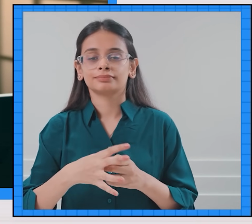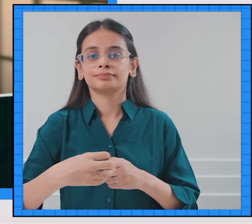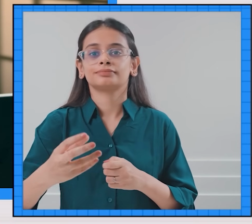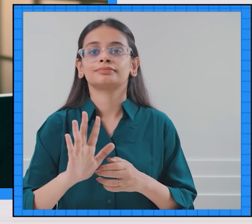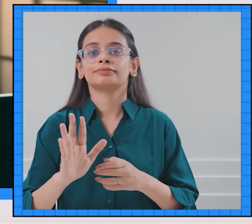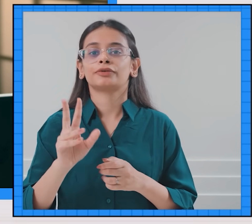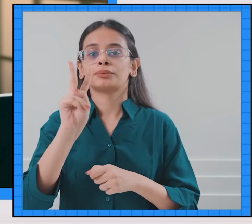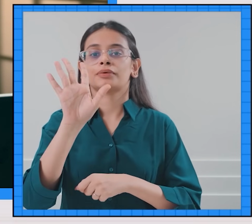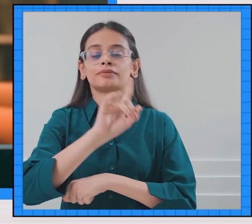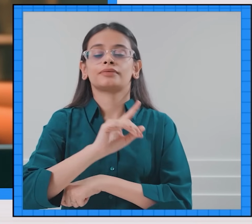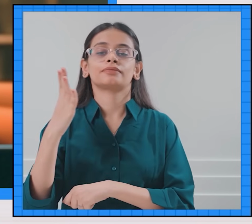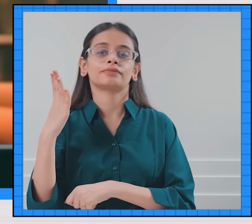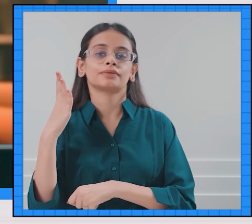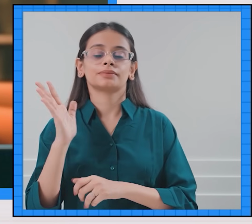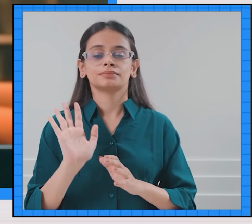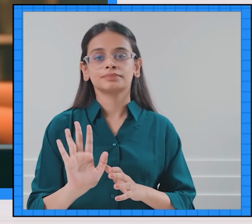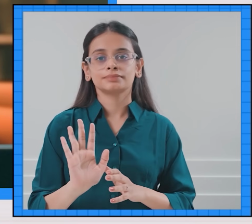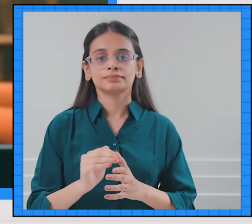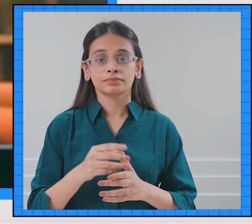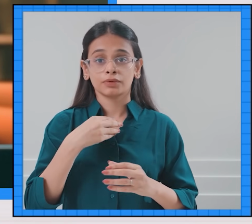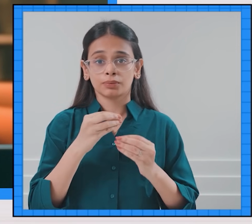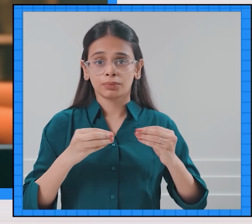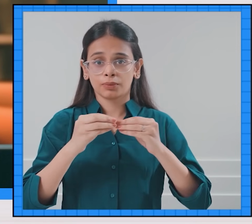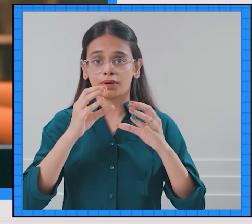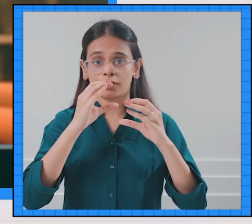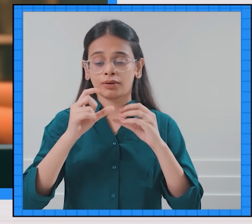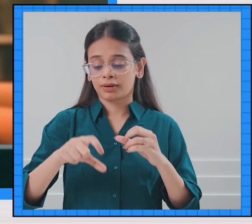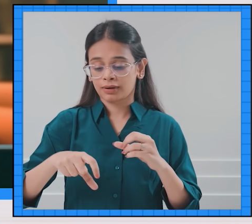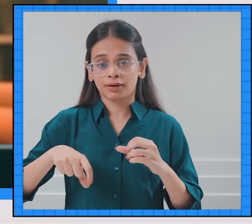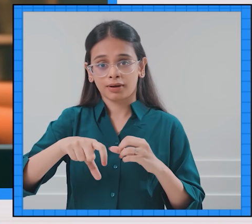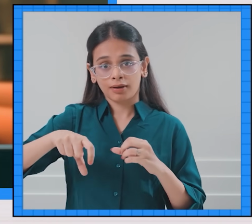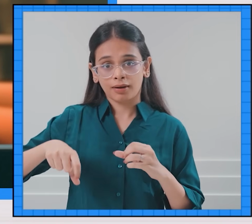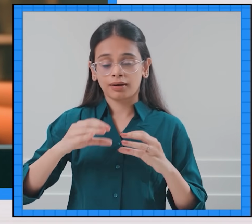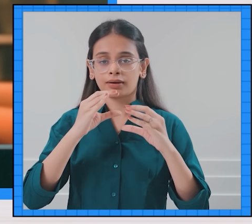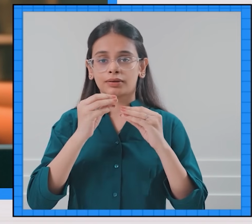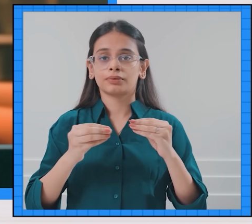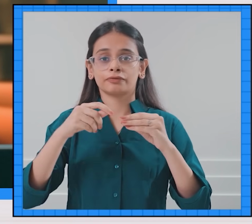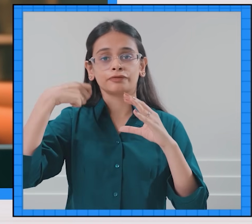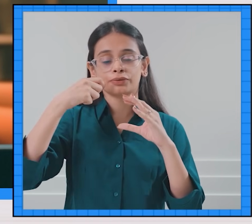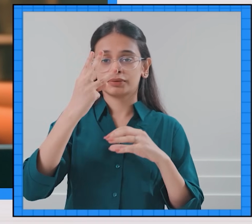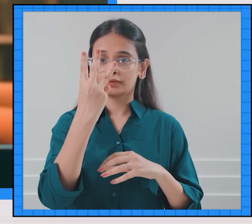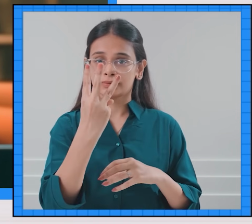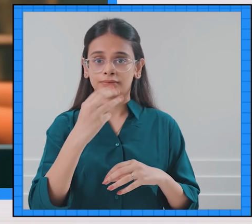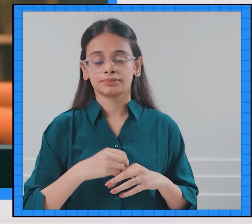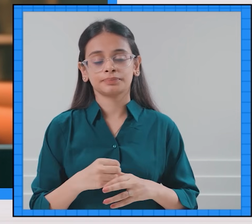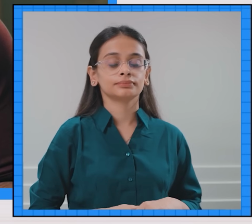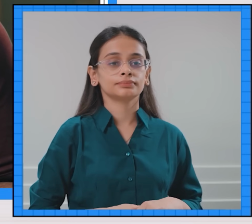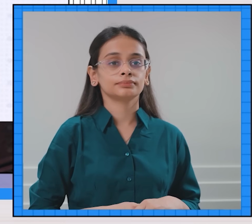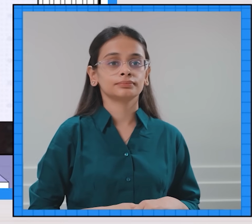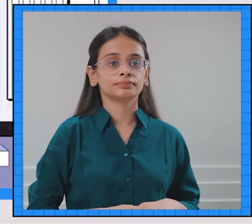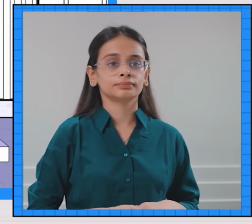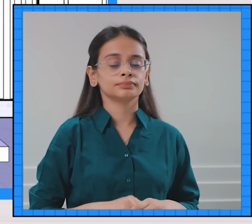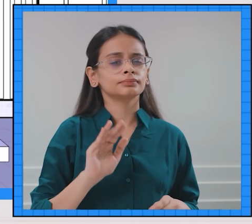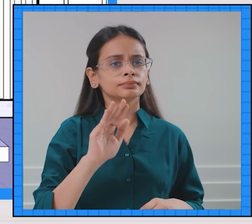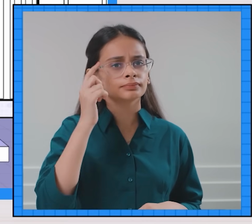grace period that your bank would give you. I will talk more about credit cards in the third video in this series, where I will be talking about borrowings. By